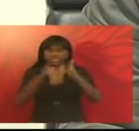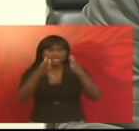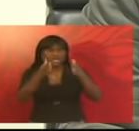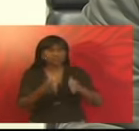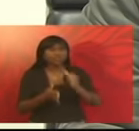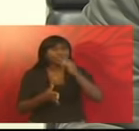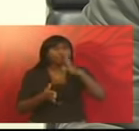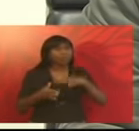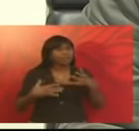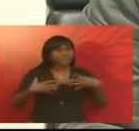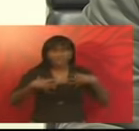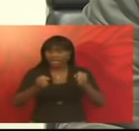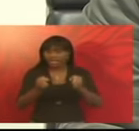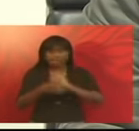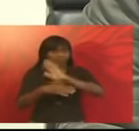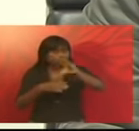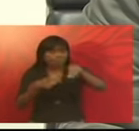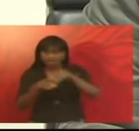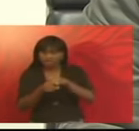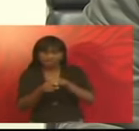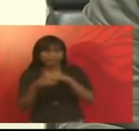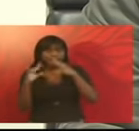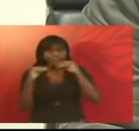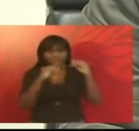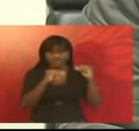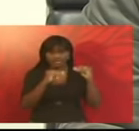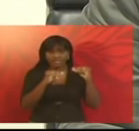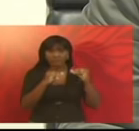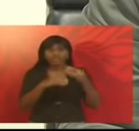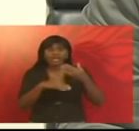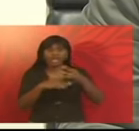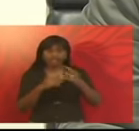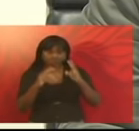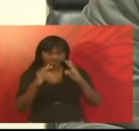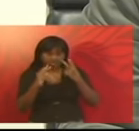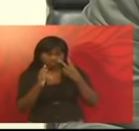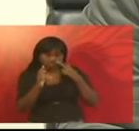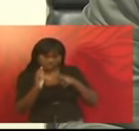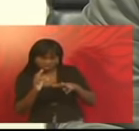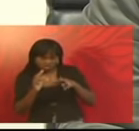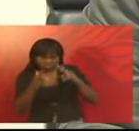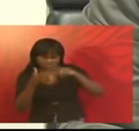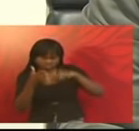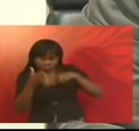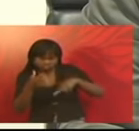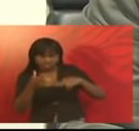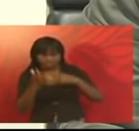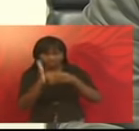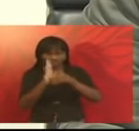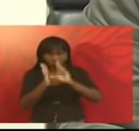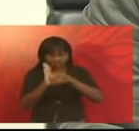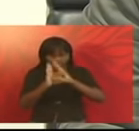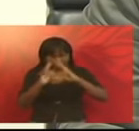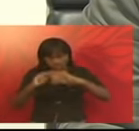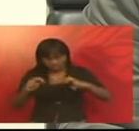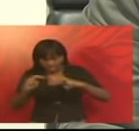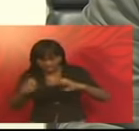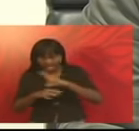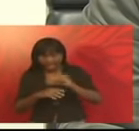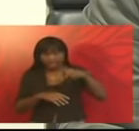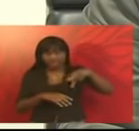Health, Dr. Adish Surju Singh. And after both reviewing the scientific information as well as presentations by PAHO